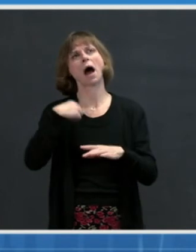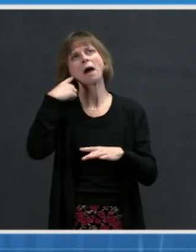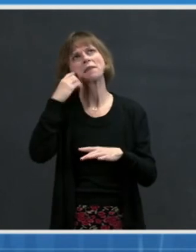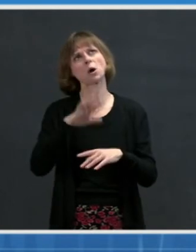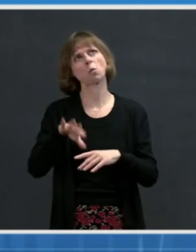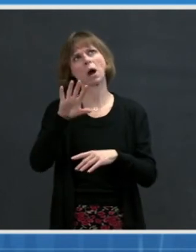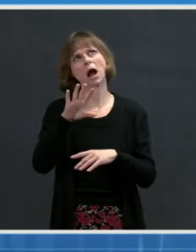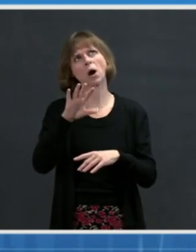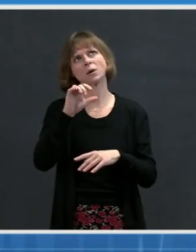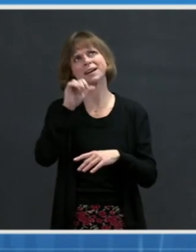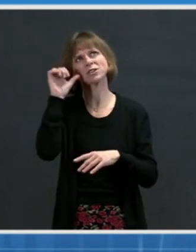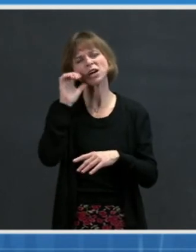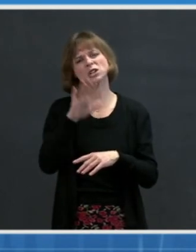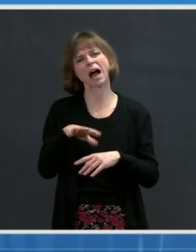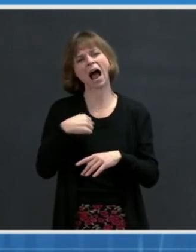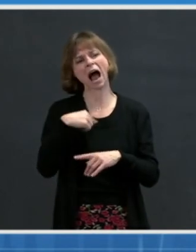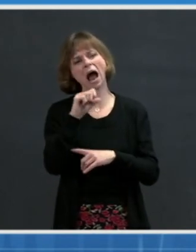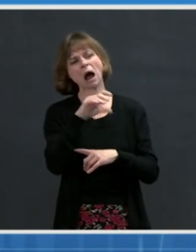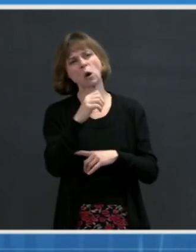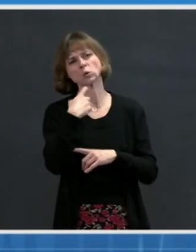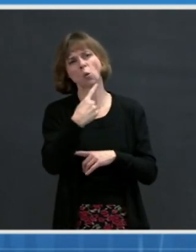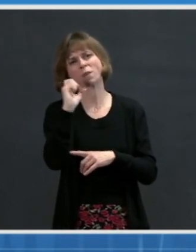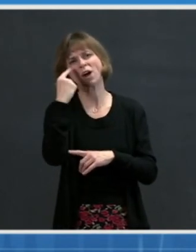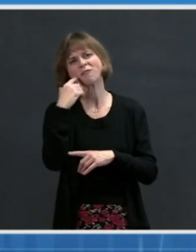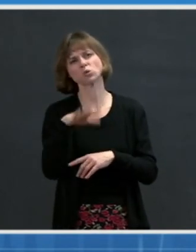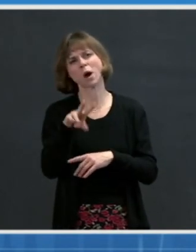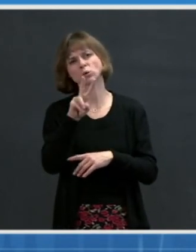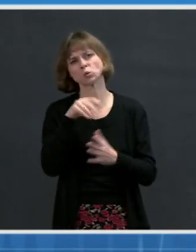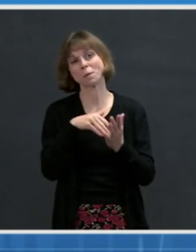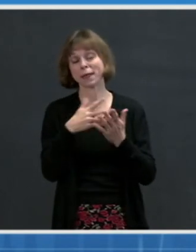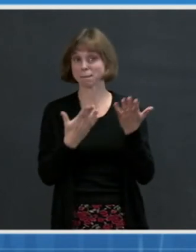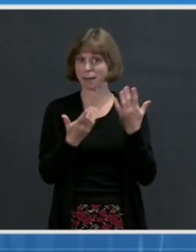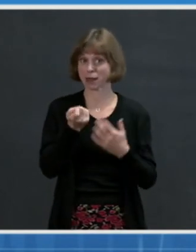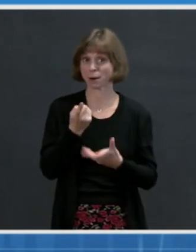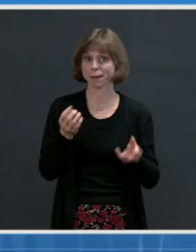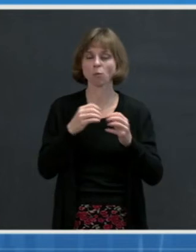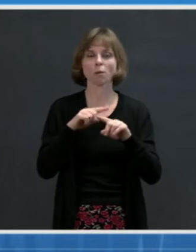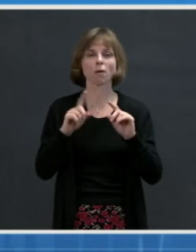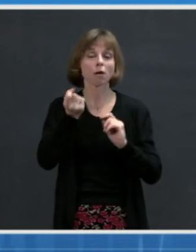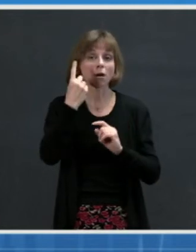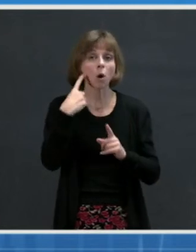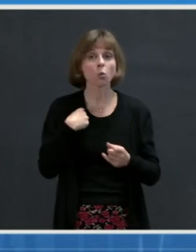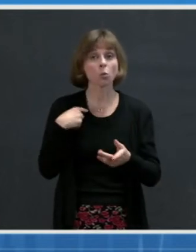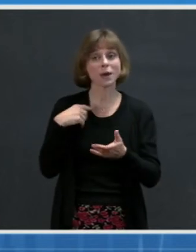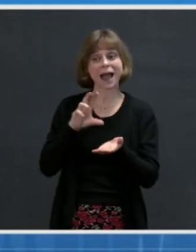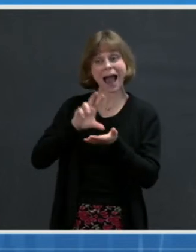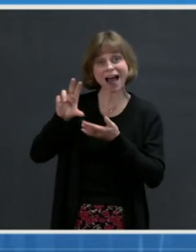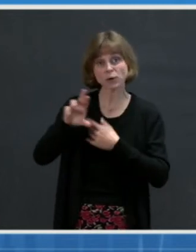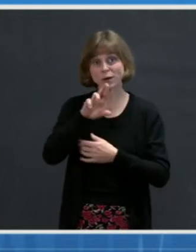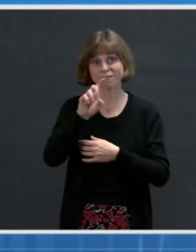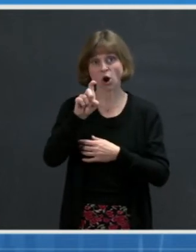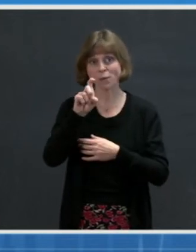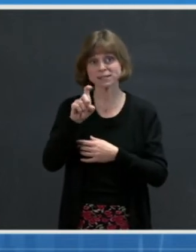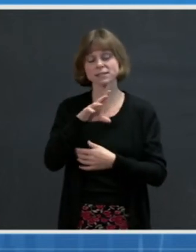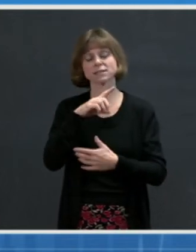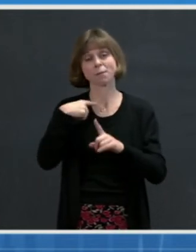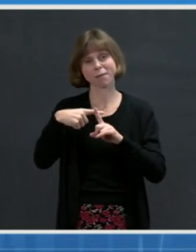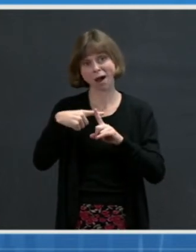to the governors. It might end up being a little more than that. But remember, we also allocate to pharmacies and to community health